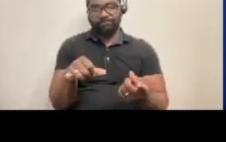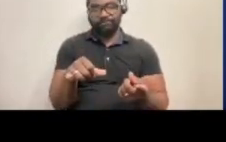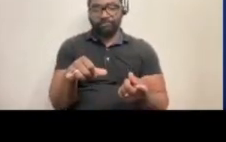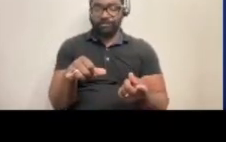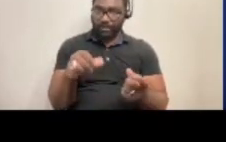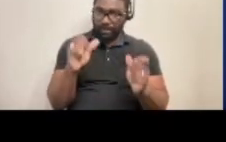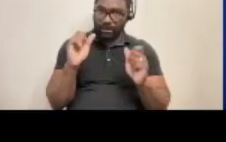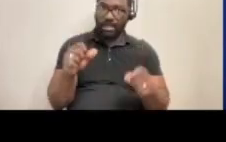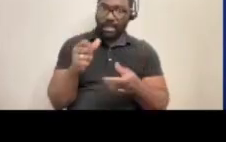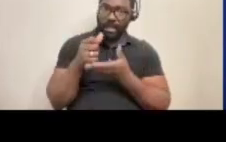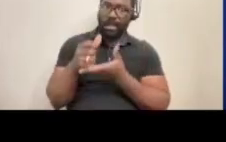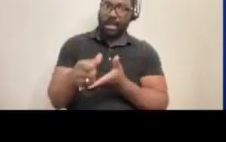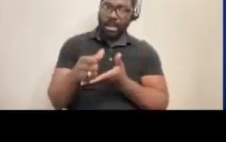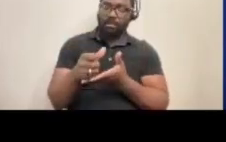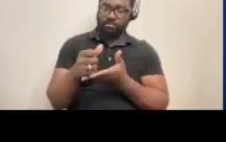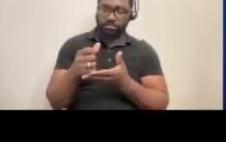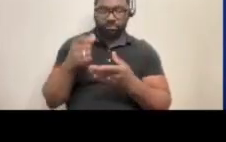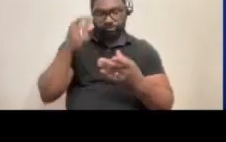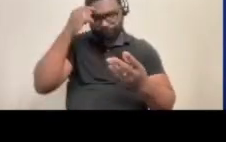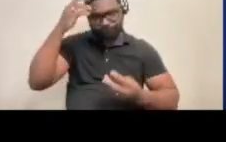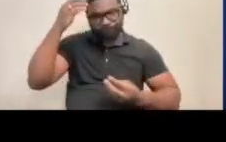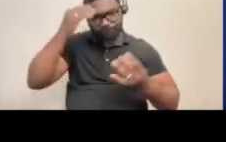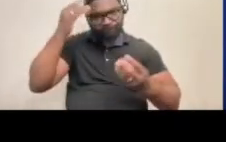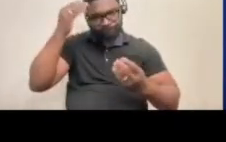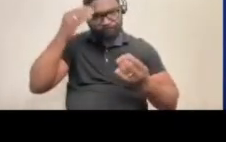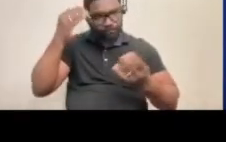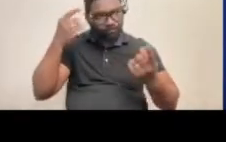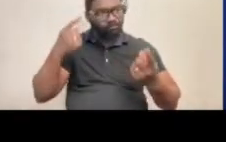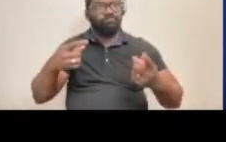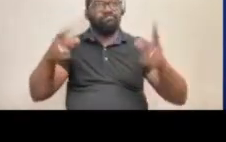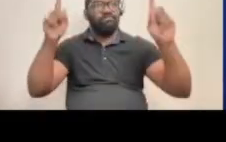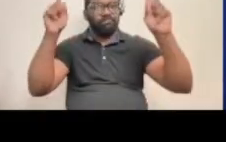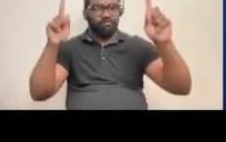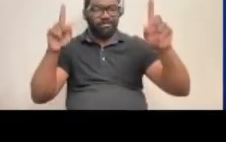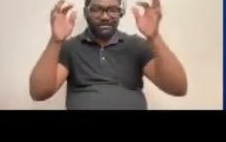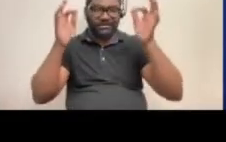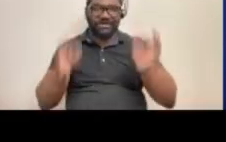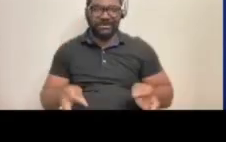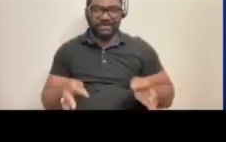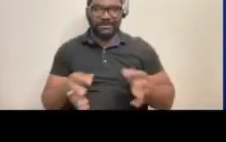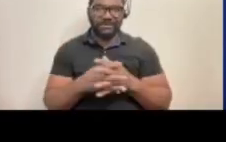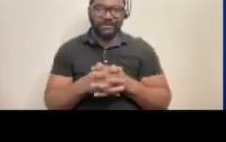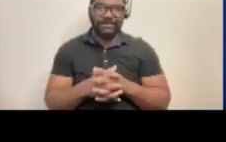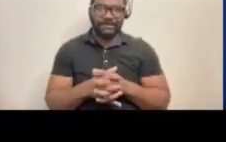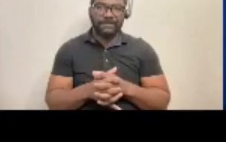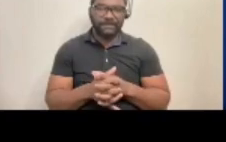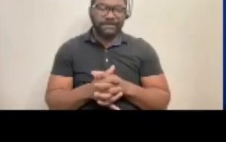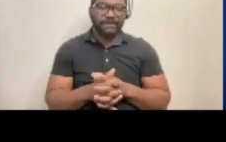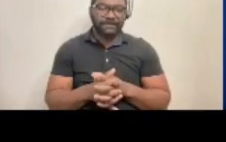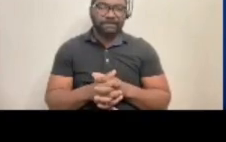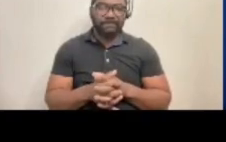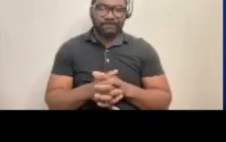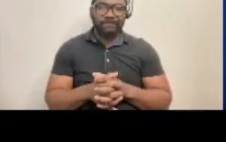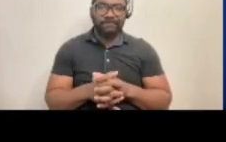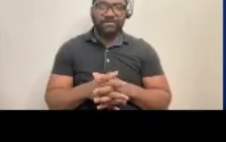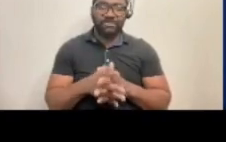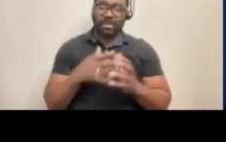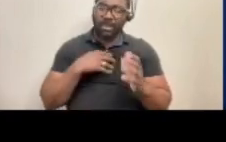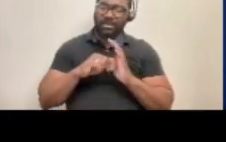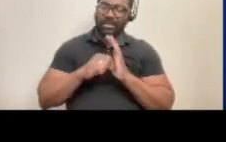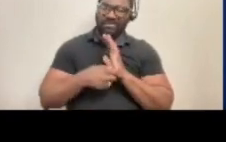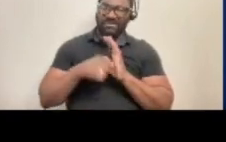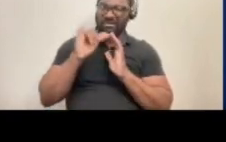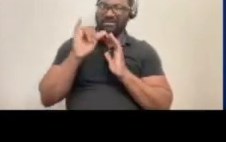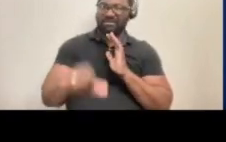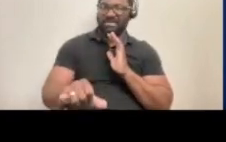can actually be a really effective and productive sort of exploration opportunity for you. So I might emphasize